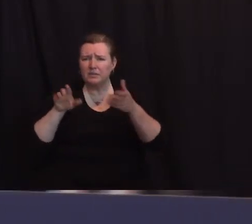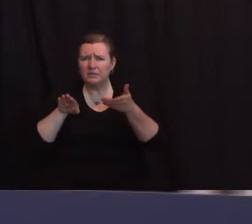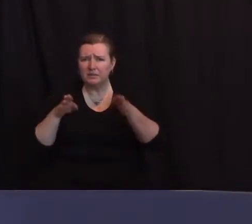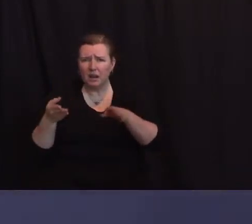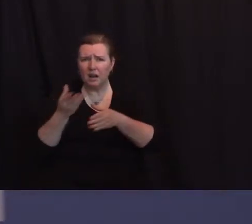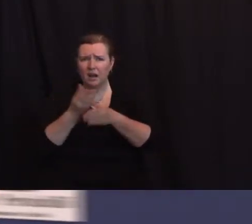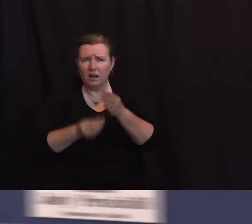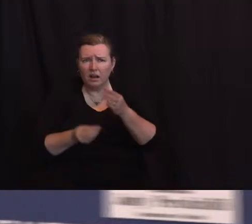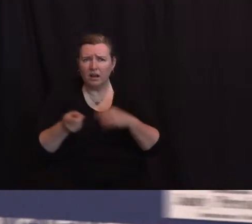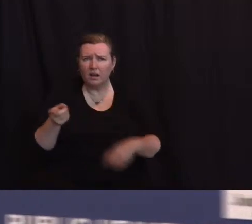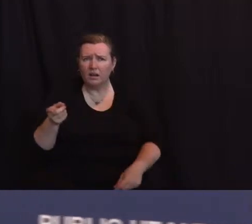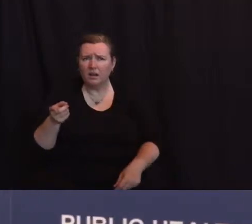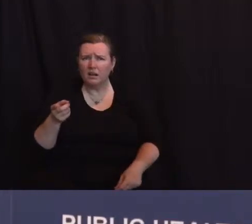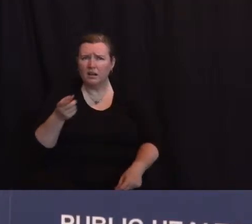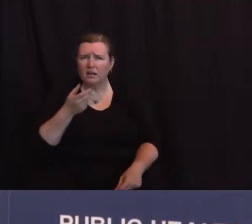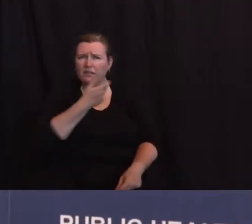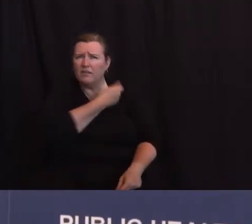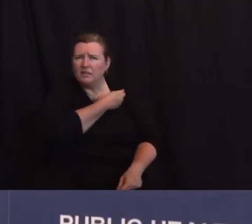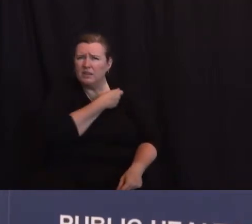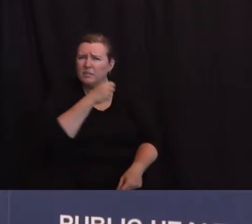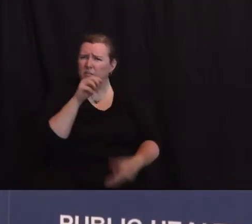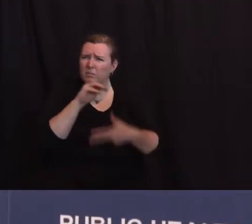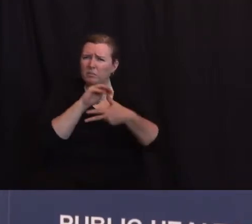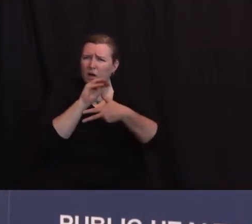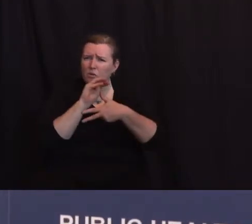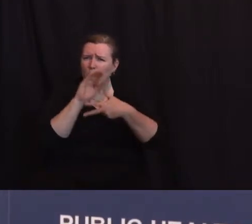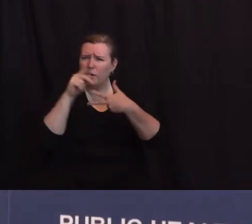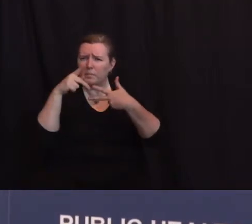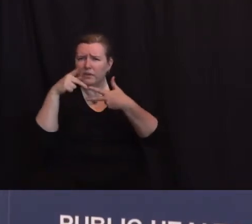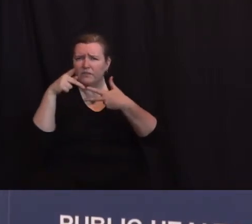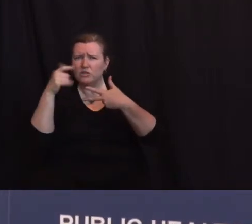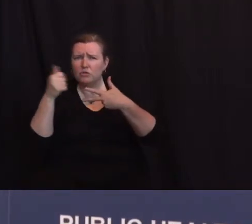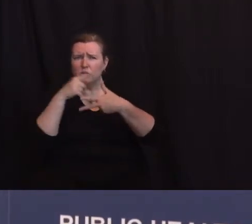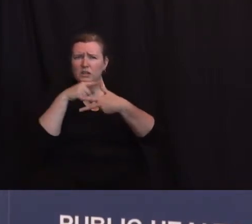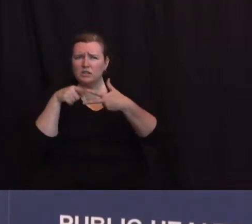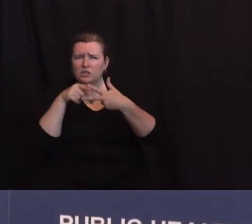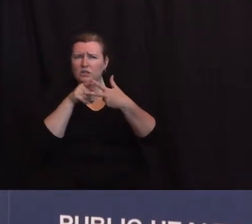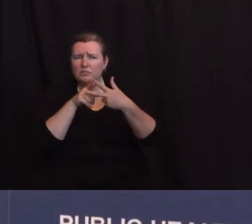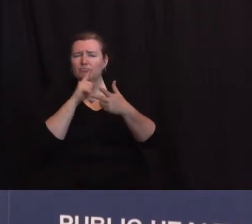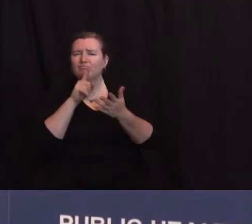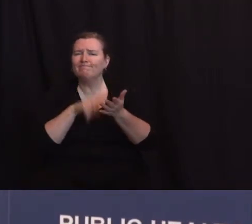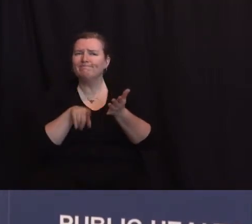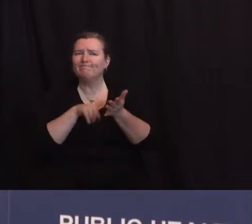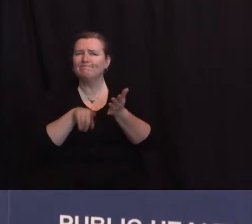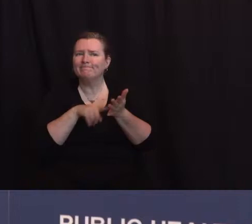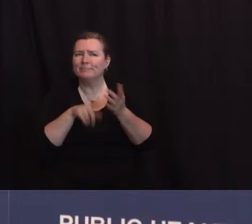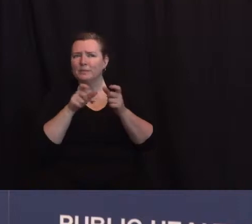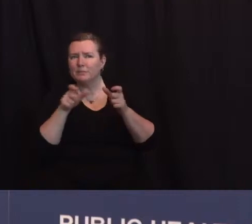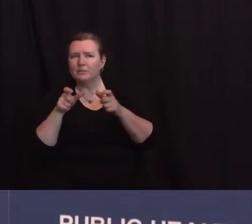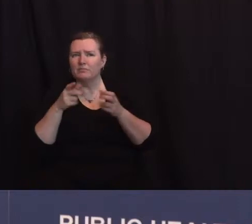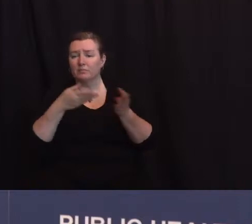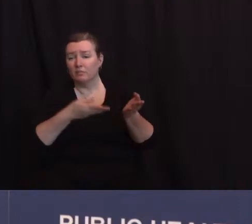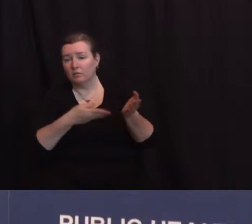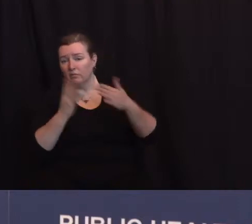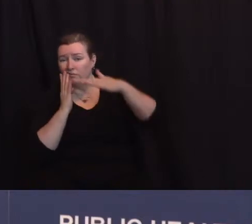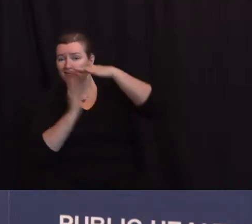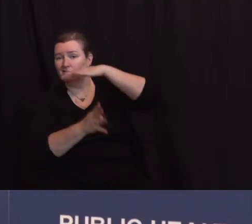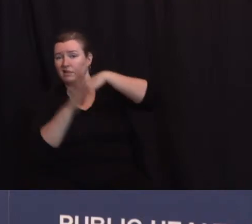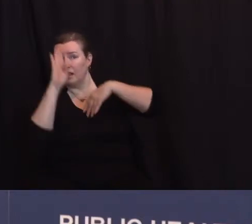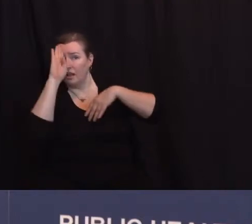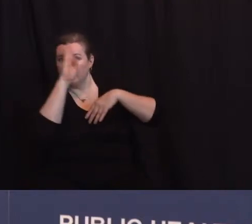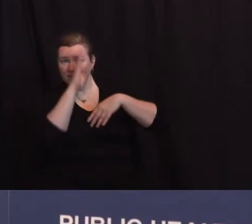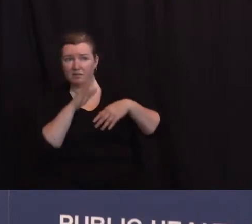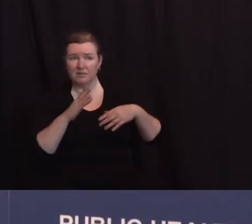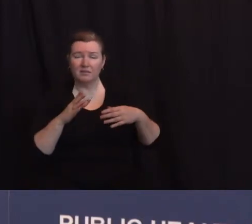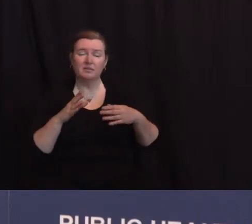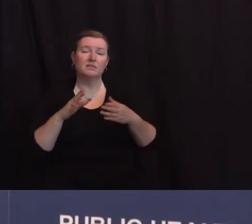Sure. We are tracking to see which vaccine is associated with hospitalizations or deaths, or I shouldn't say associated with, but